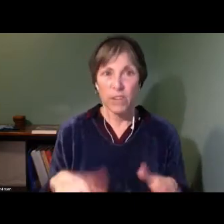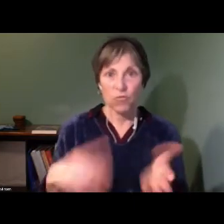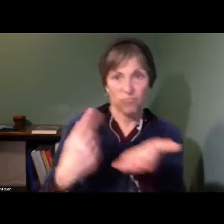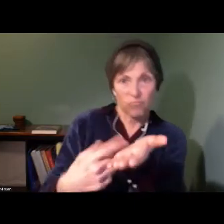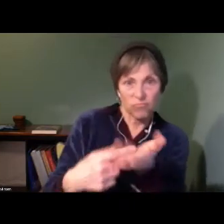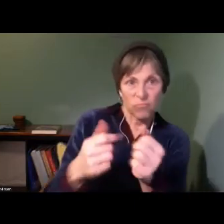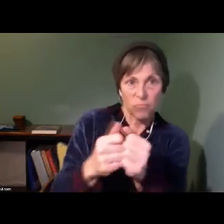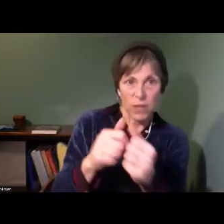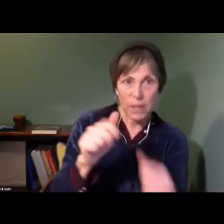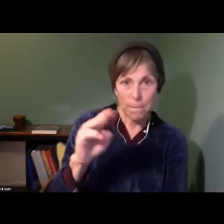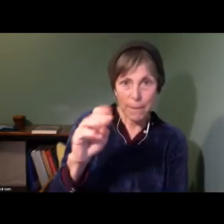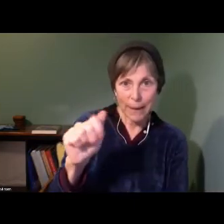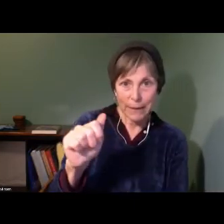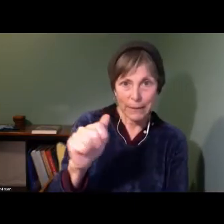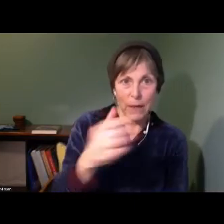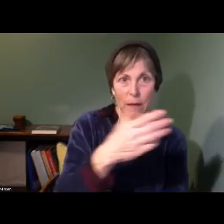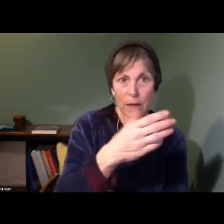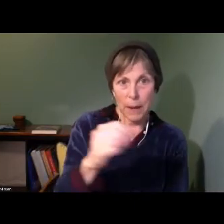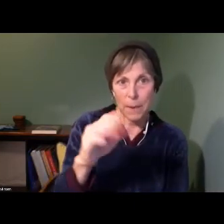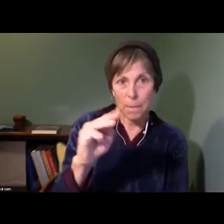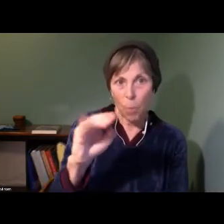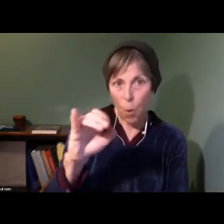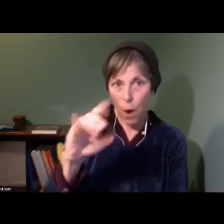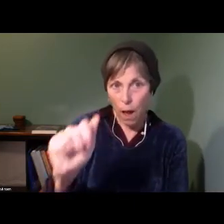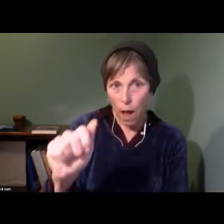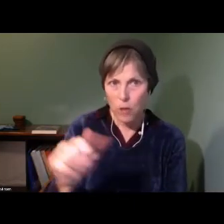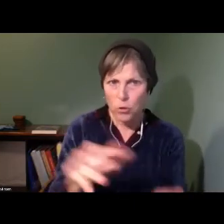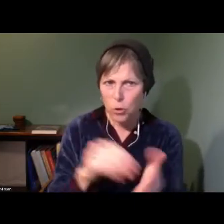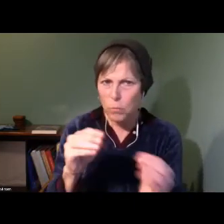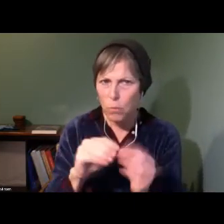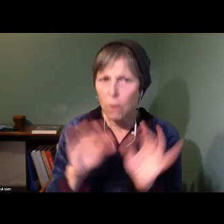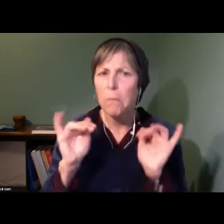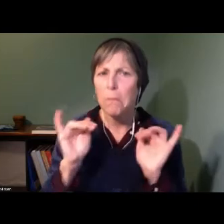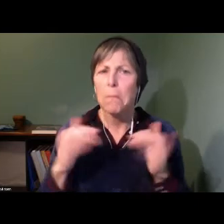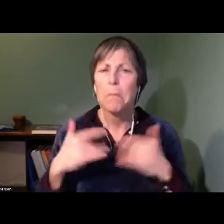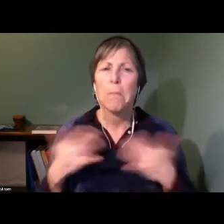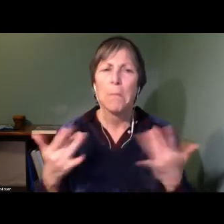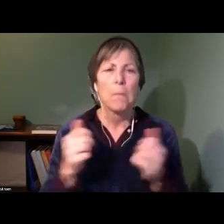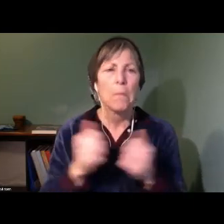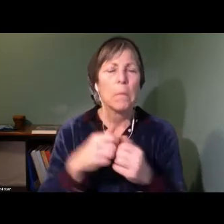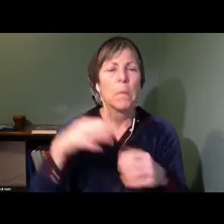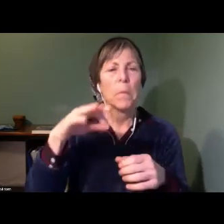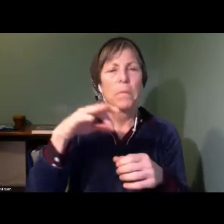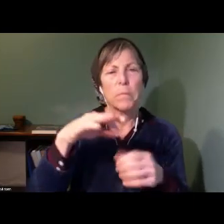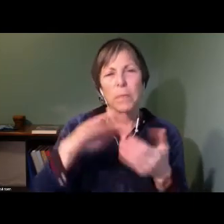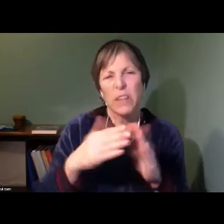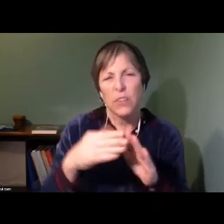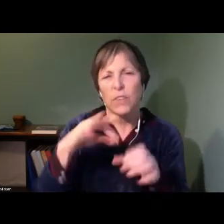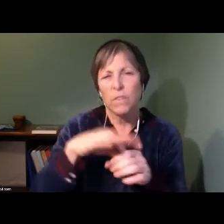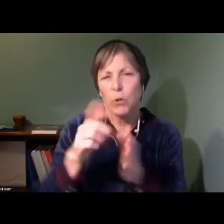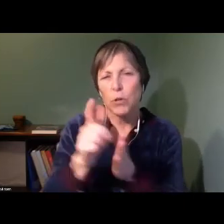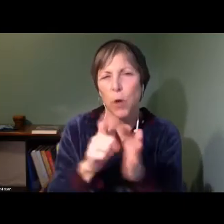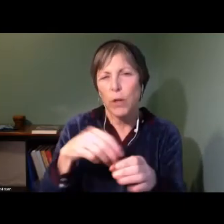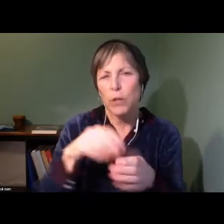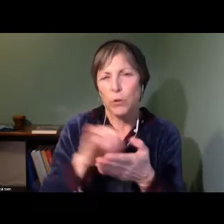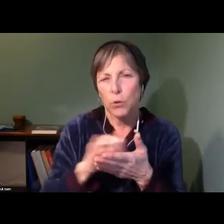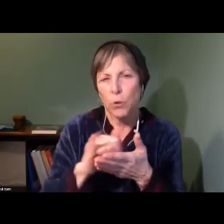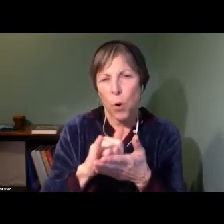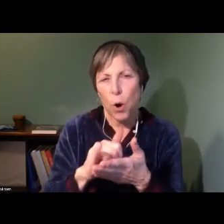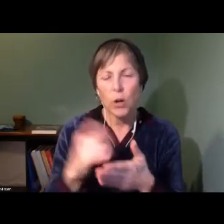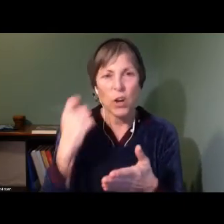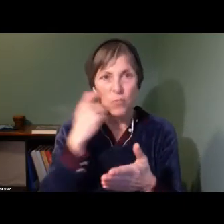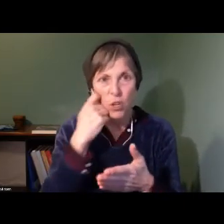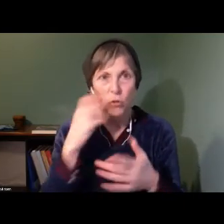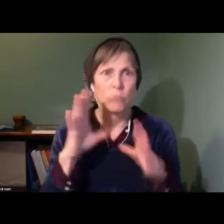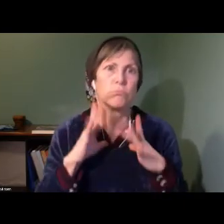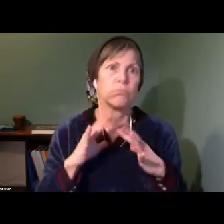folks from Moya to sort of learn more about the municipal voting uh law in New York and and we just had a very thoughtful discussion and